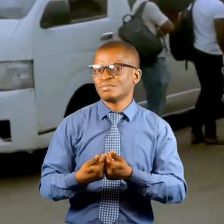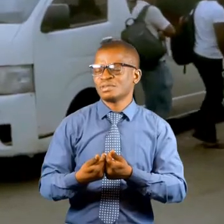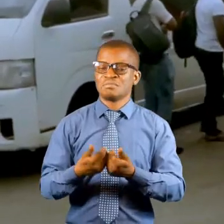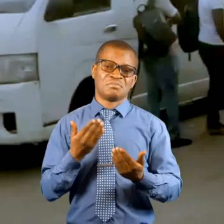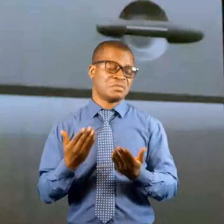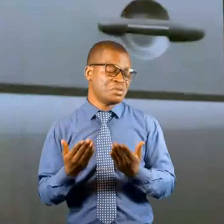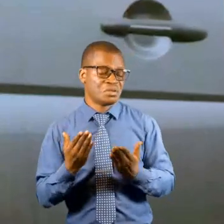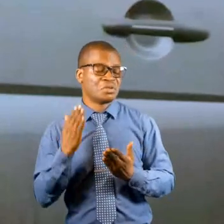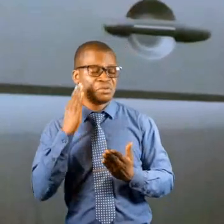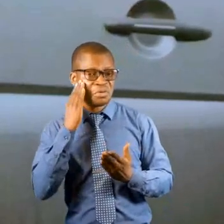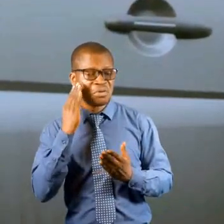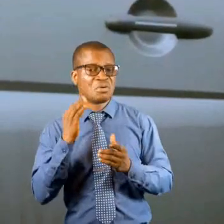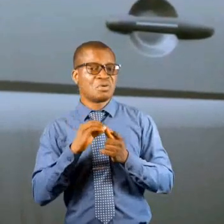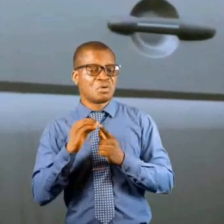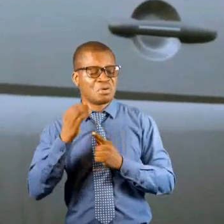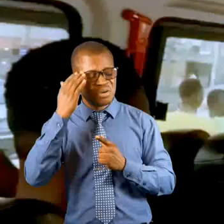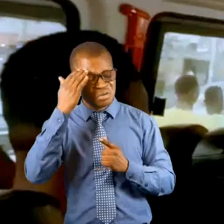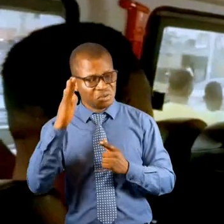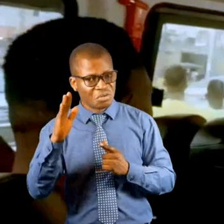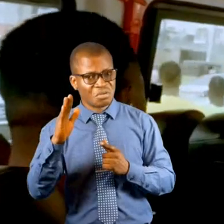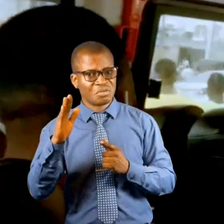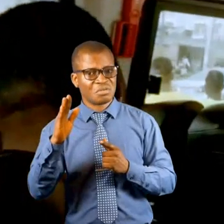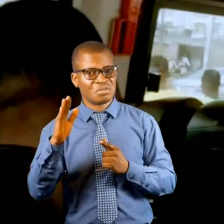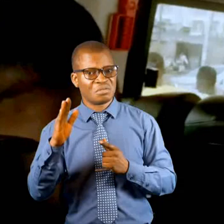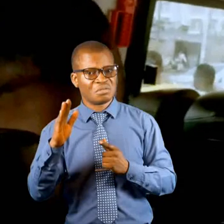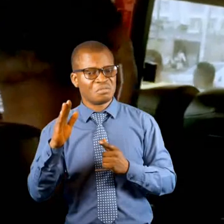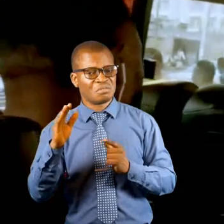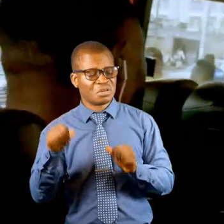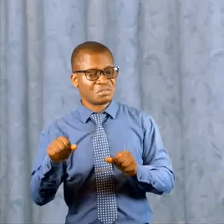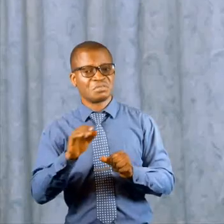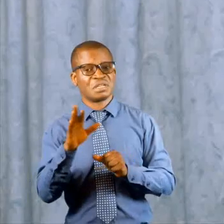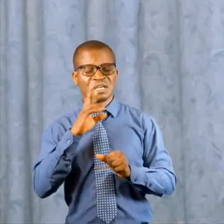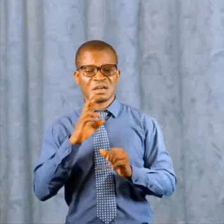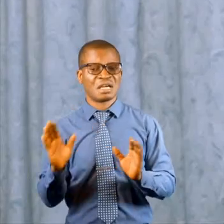knowingly or unknowingly they are also encouraging trafficking.